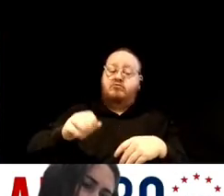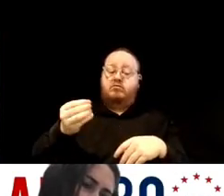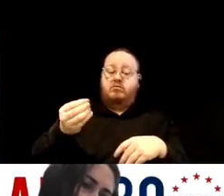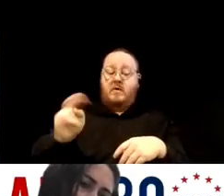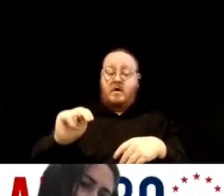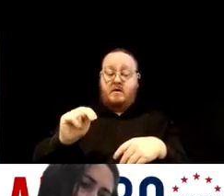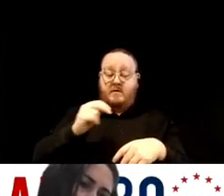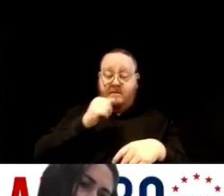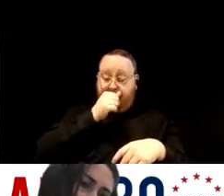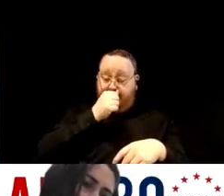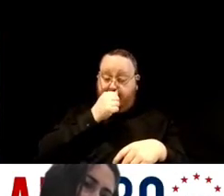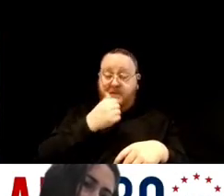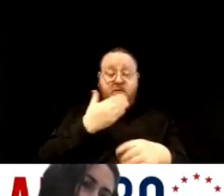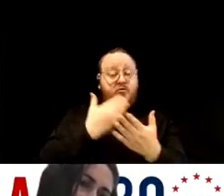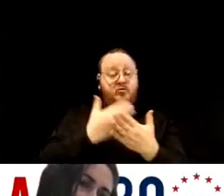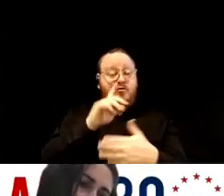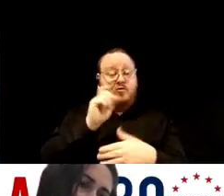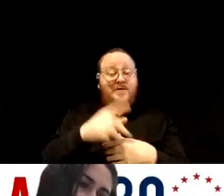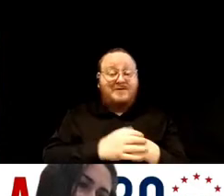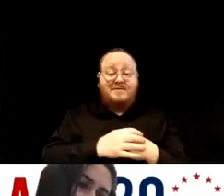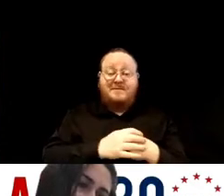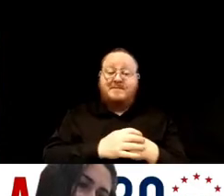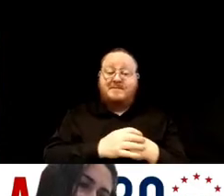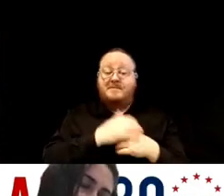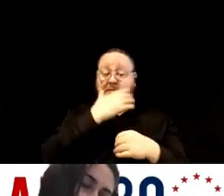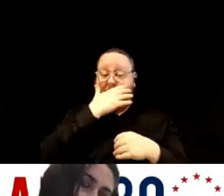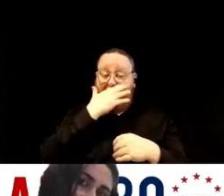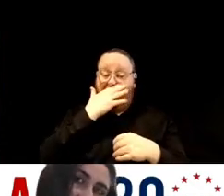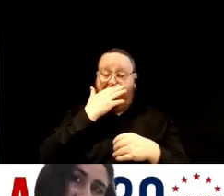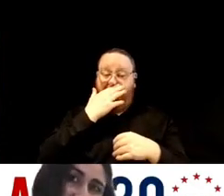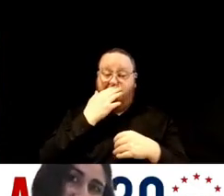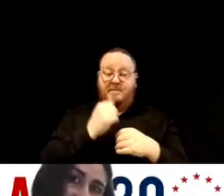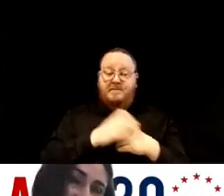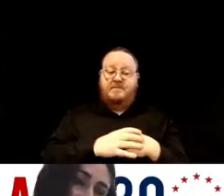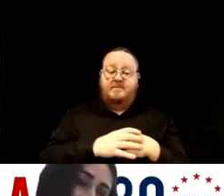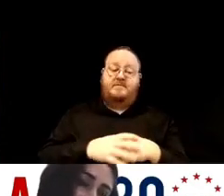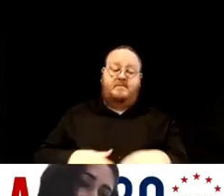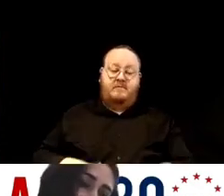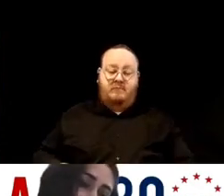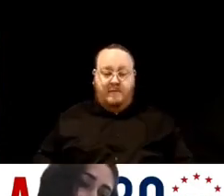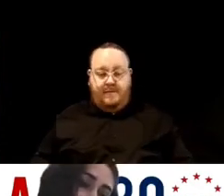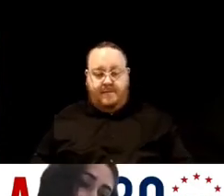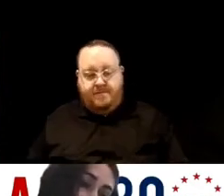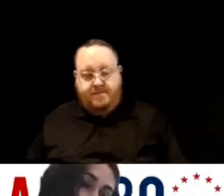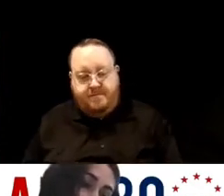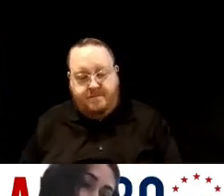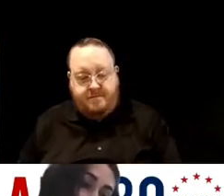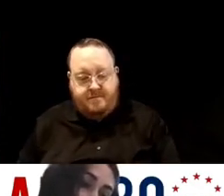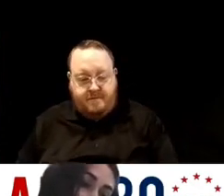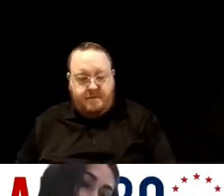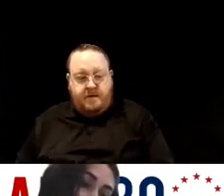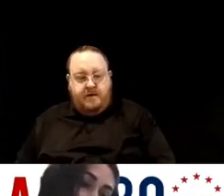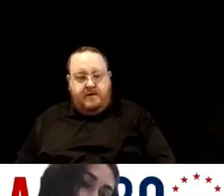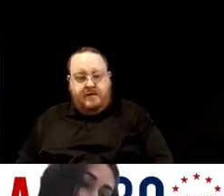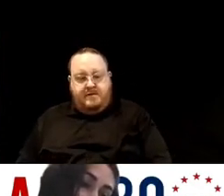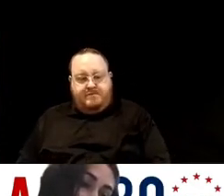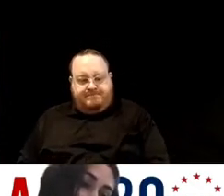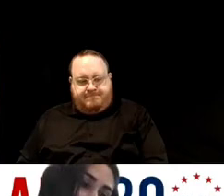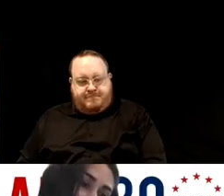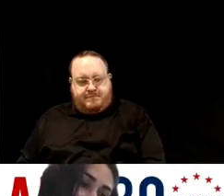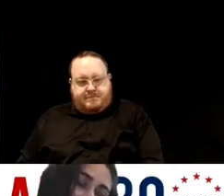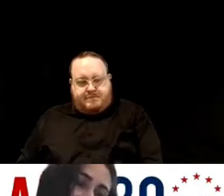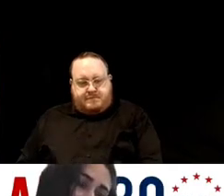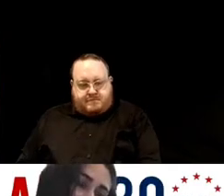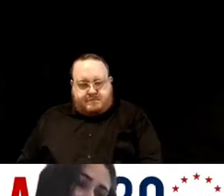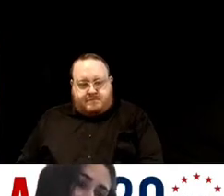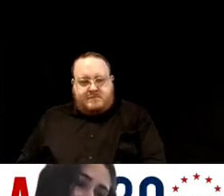So that's a really good question. Sure. I'm going to share. So there's, like I mentioned, I have a few